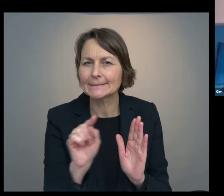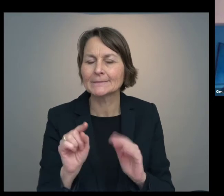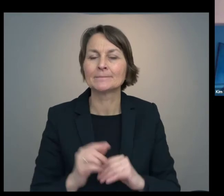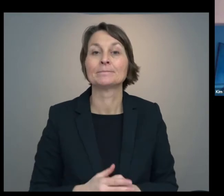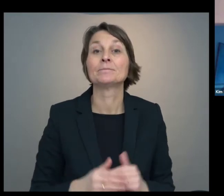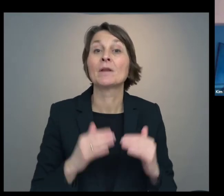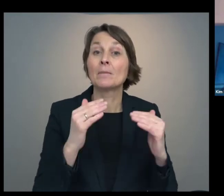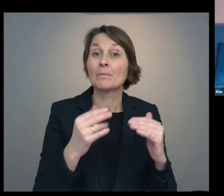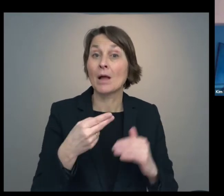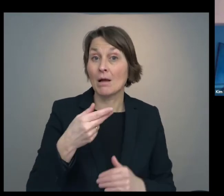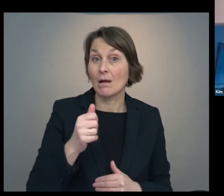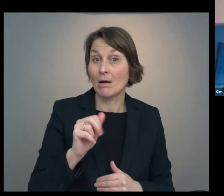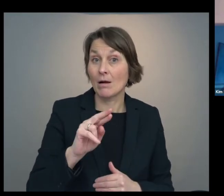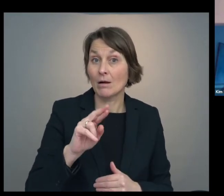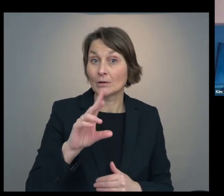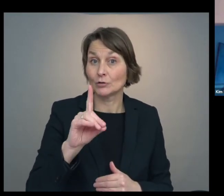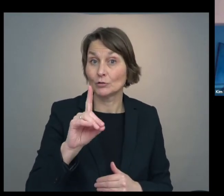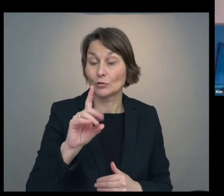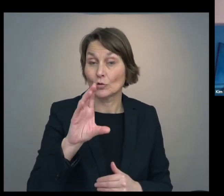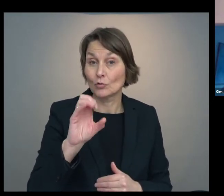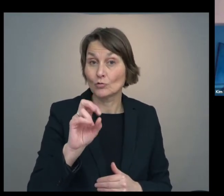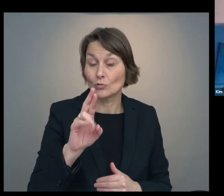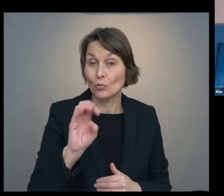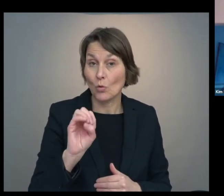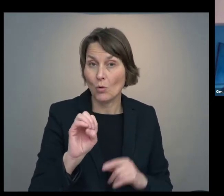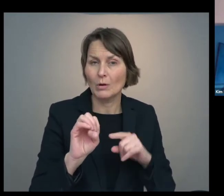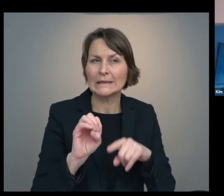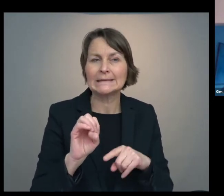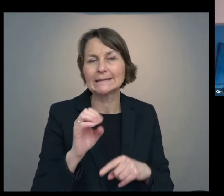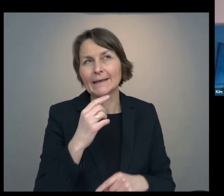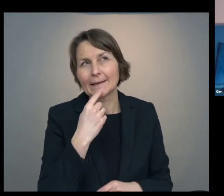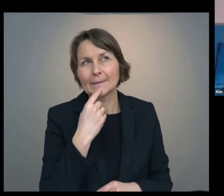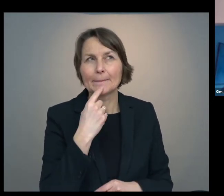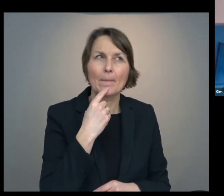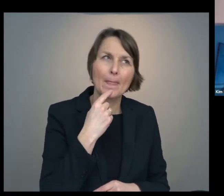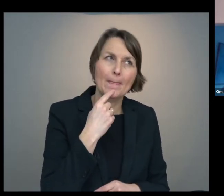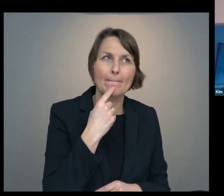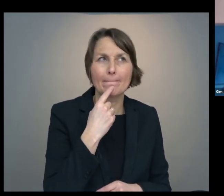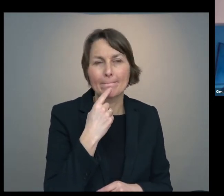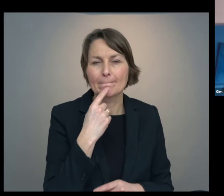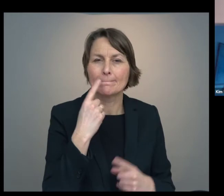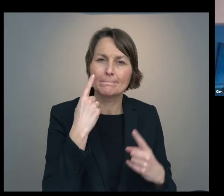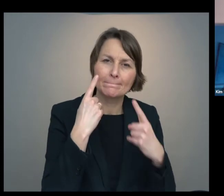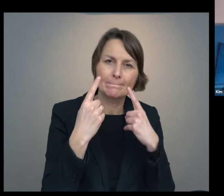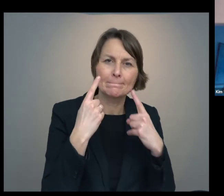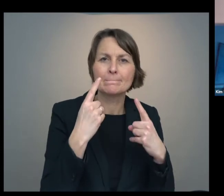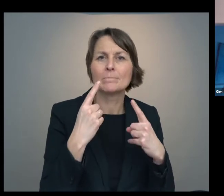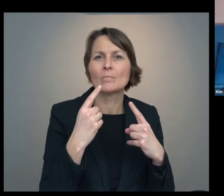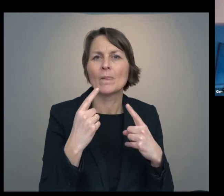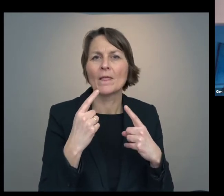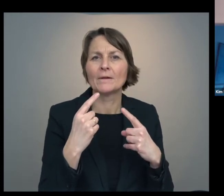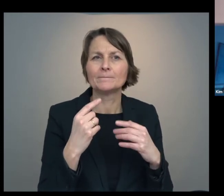As far as goes for hardcore, we've seen that it's the more